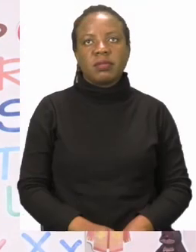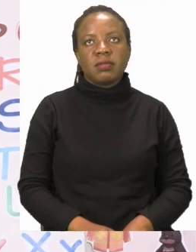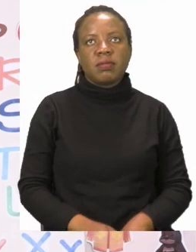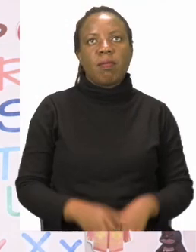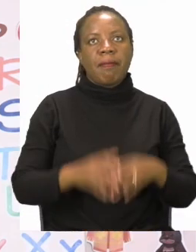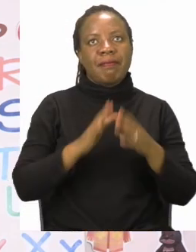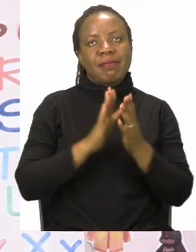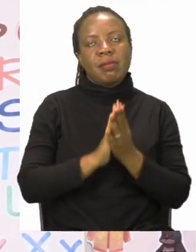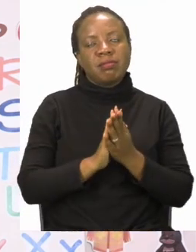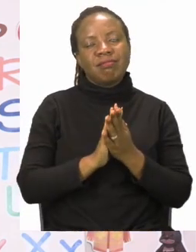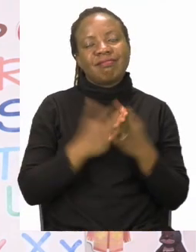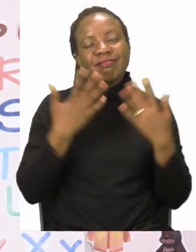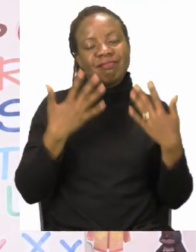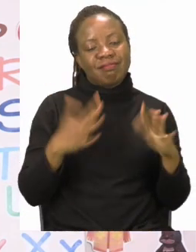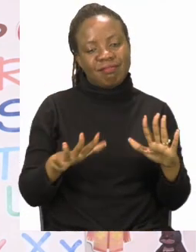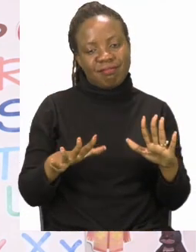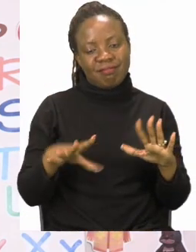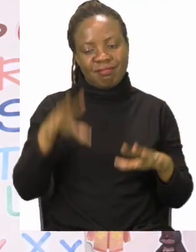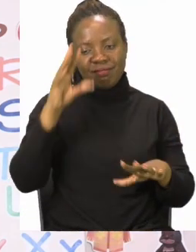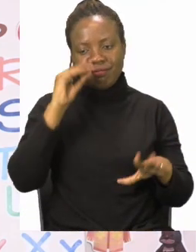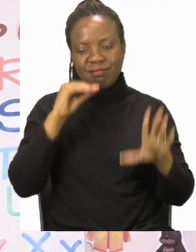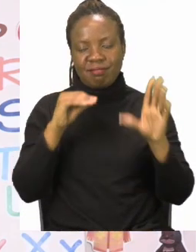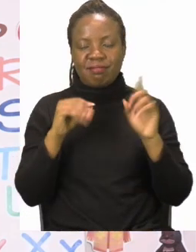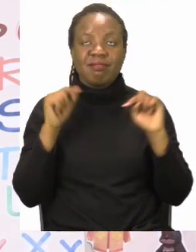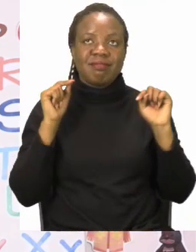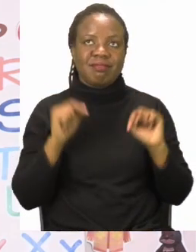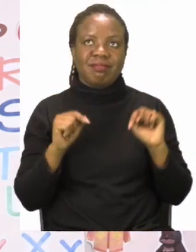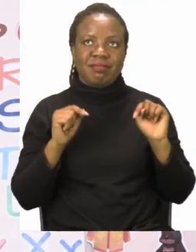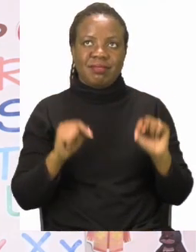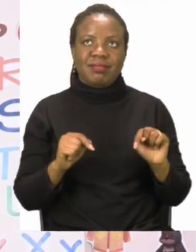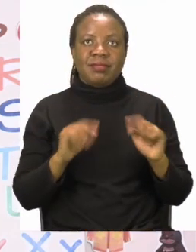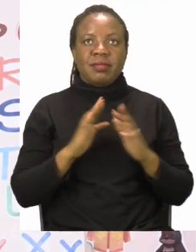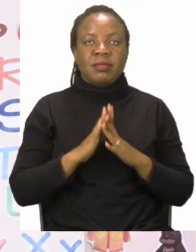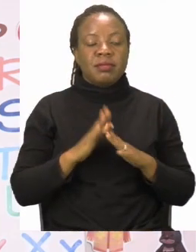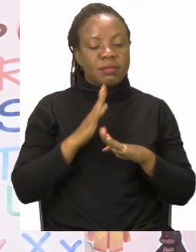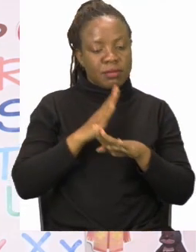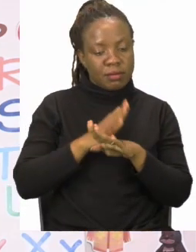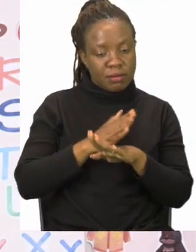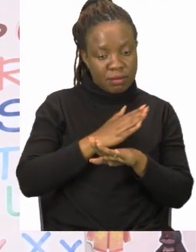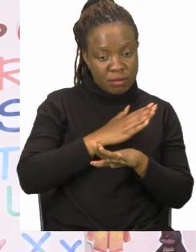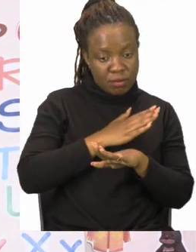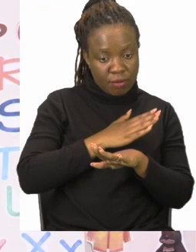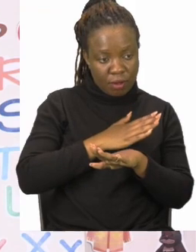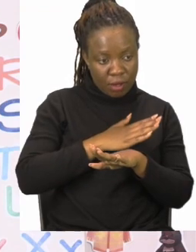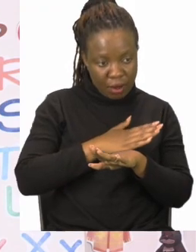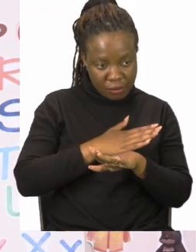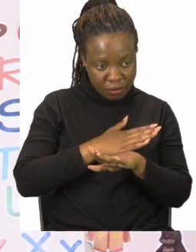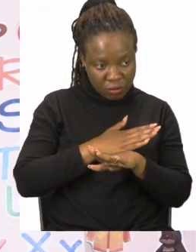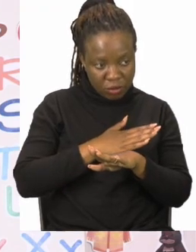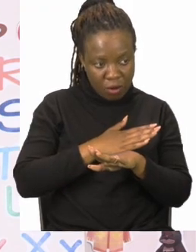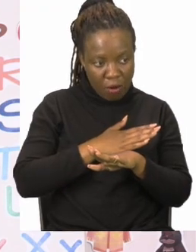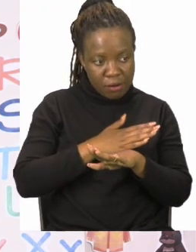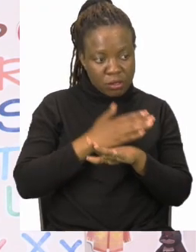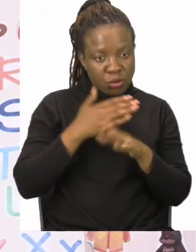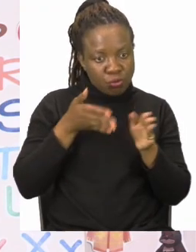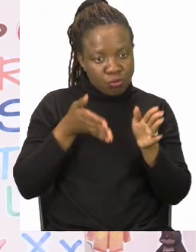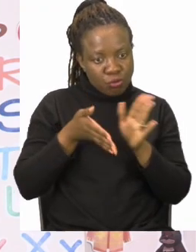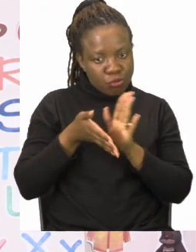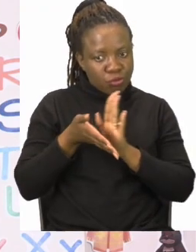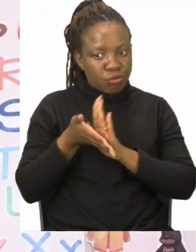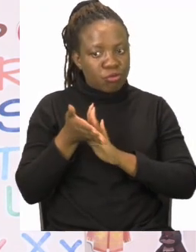We have come to the end of today's lesson. Now, before we go, boys and girls, you have to remember